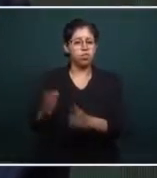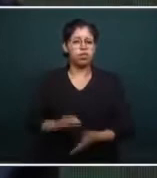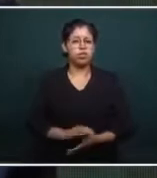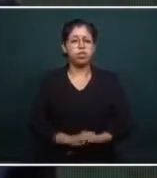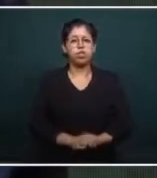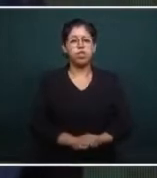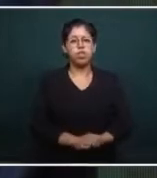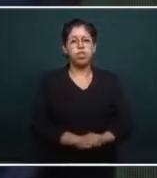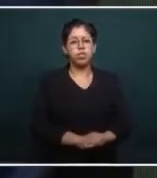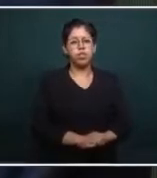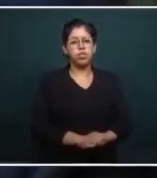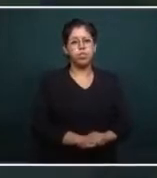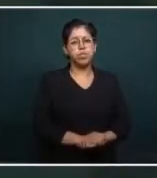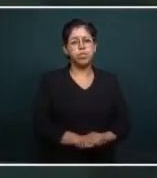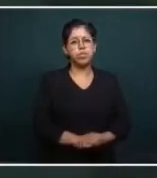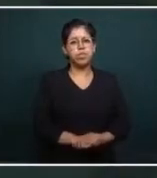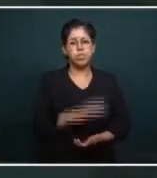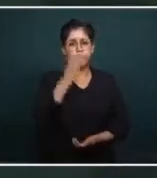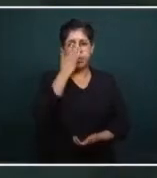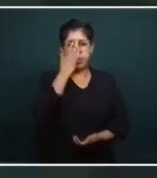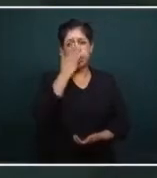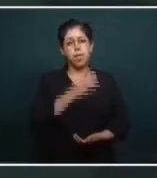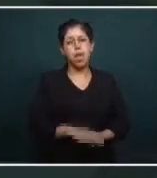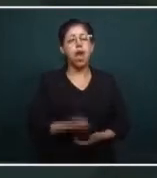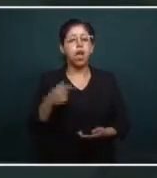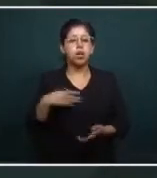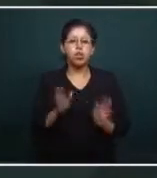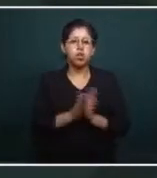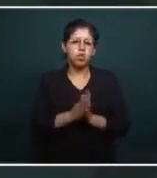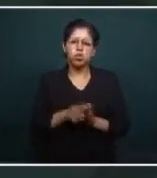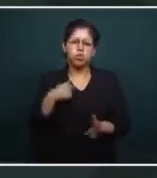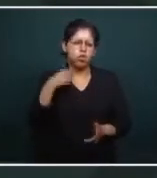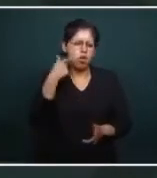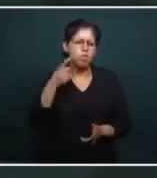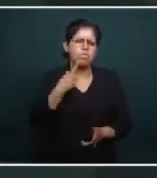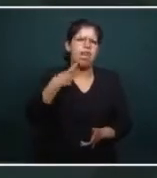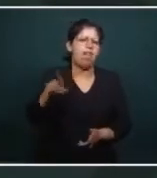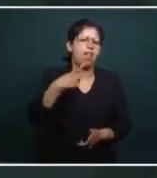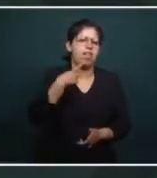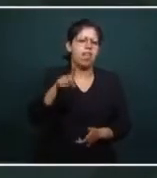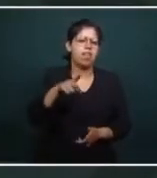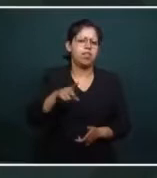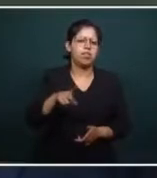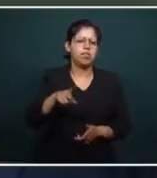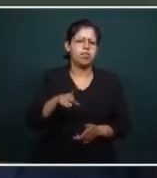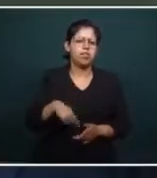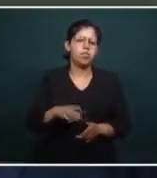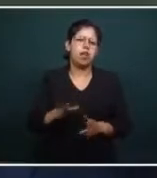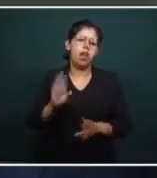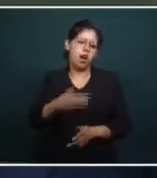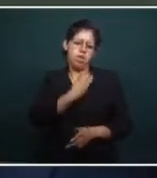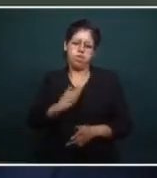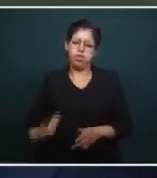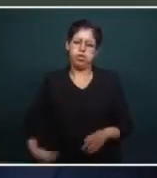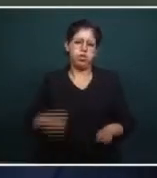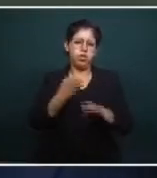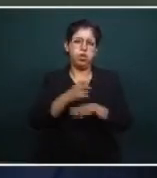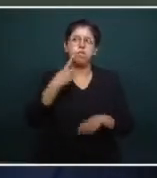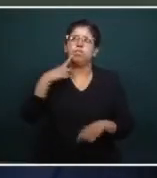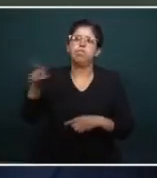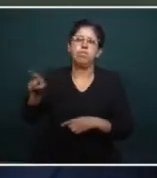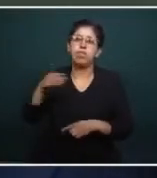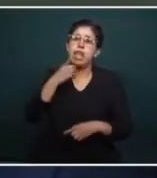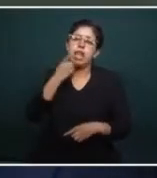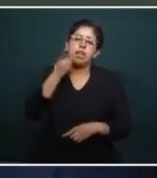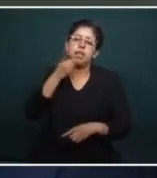to say voy a that is, mandar ningún mensaje I'm not going to send a o message dedicatoria, or devote